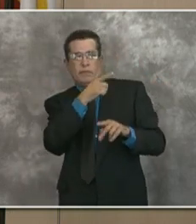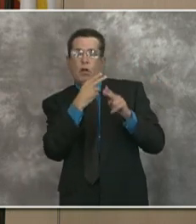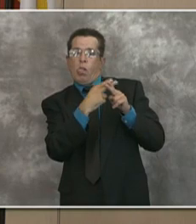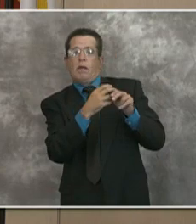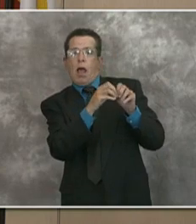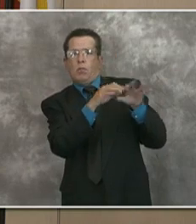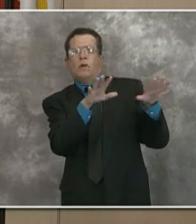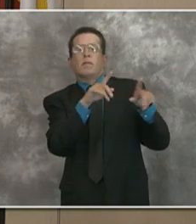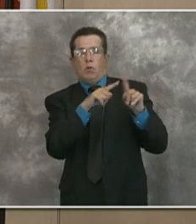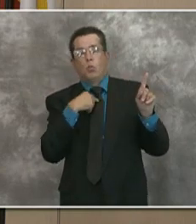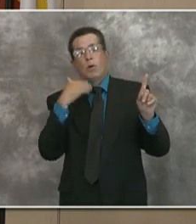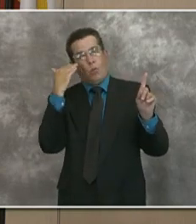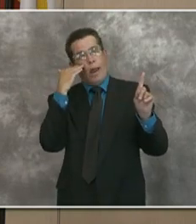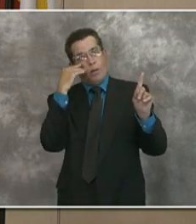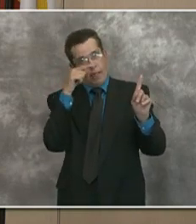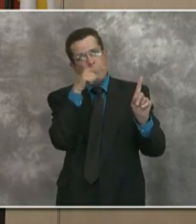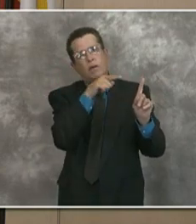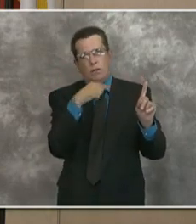we are investigating.